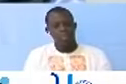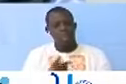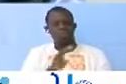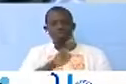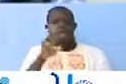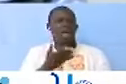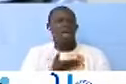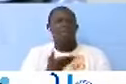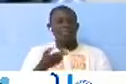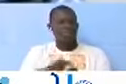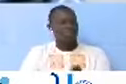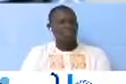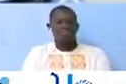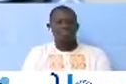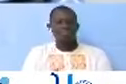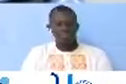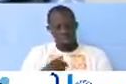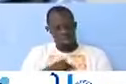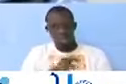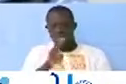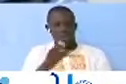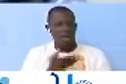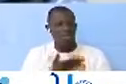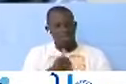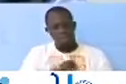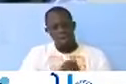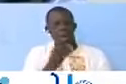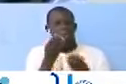sheep. I don't have my